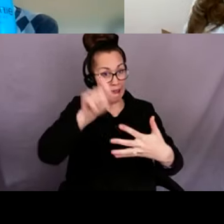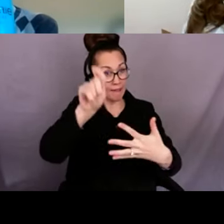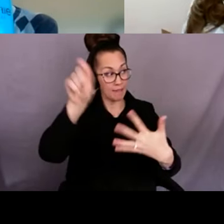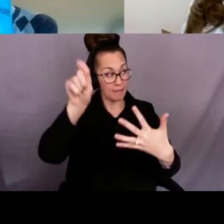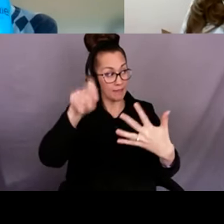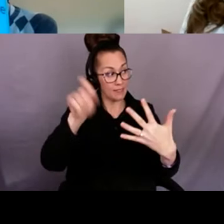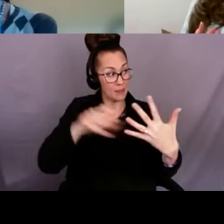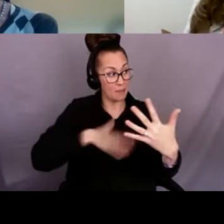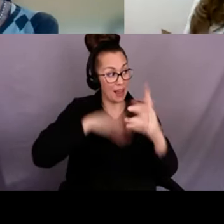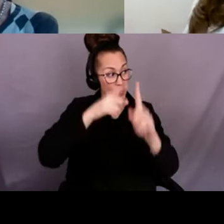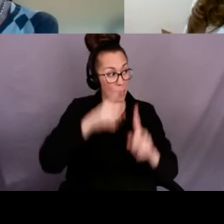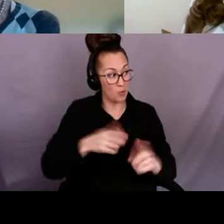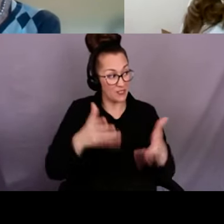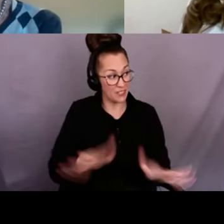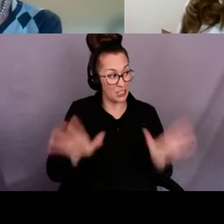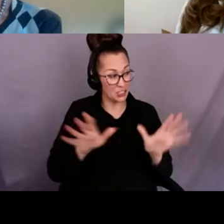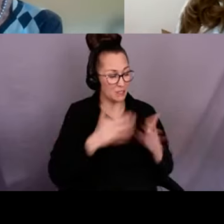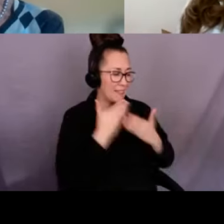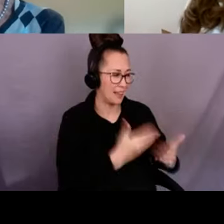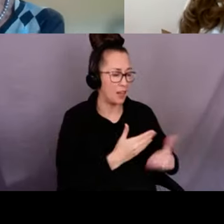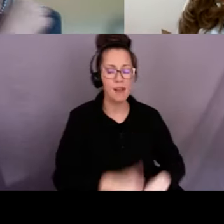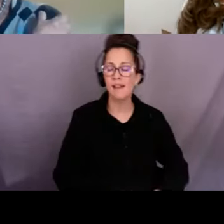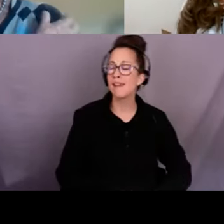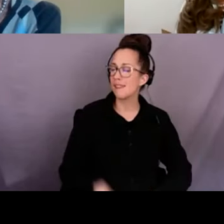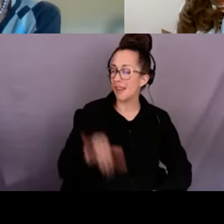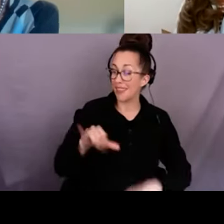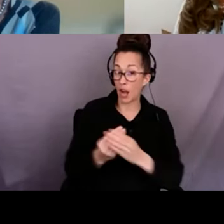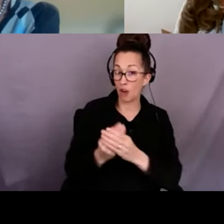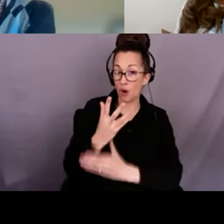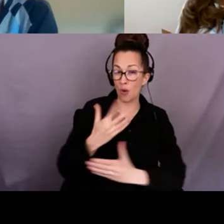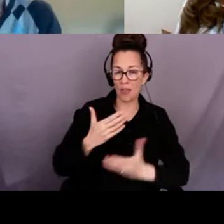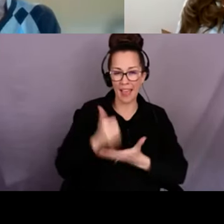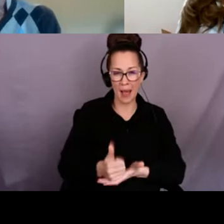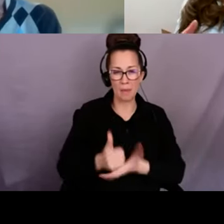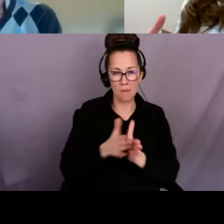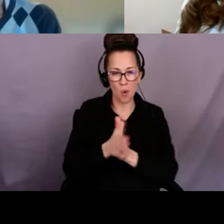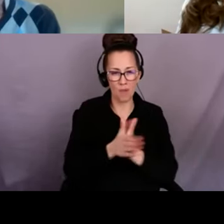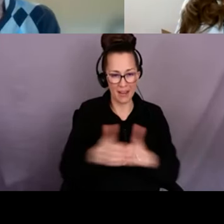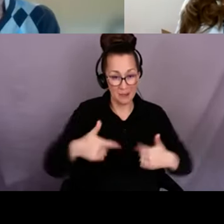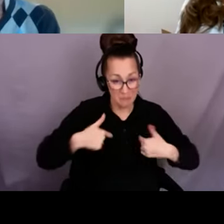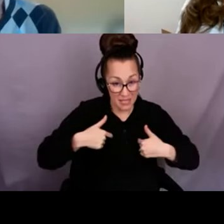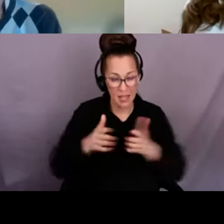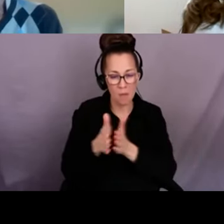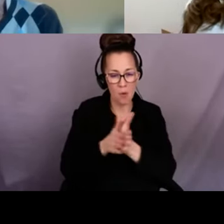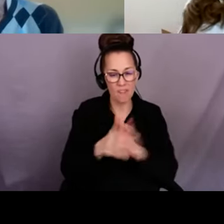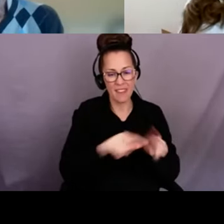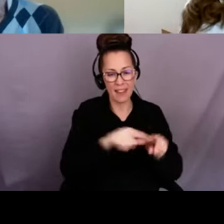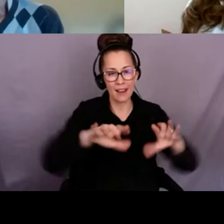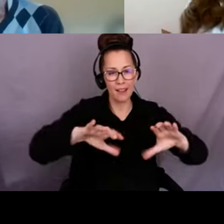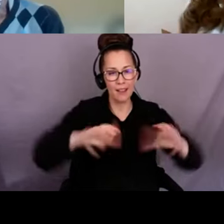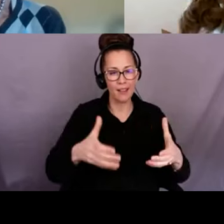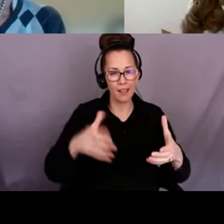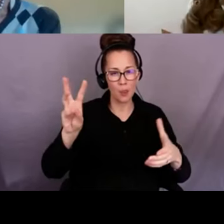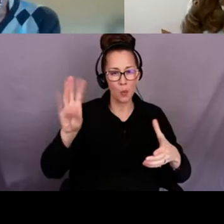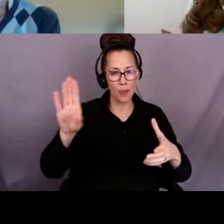has motivated not just myself, but it's motivated the class members. It's motivated all of the advocates, the